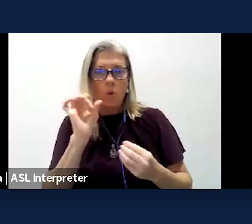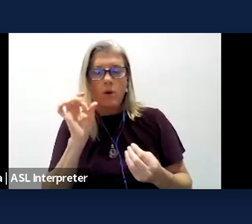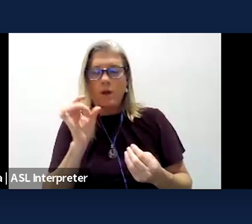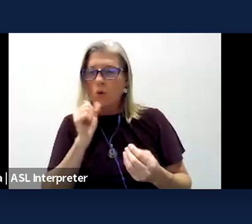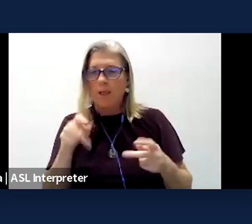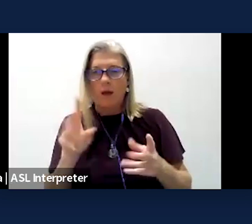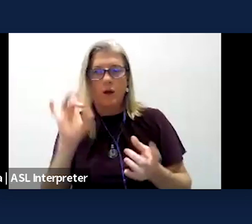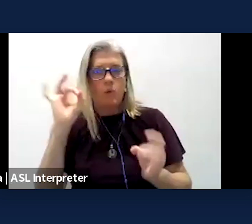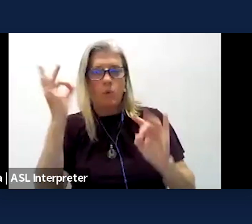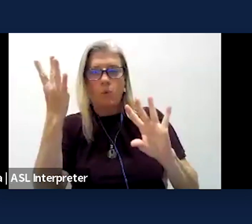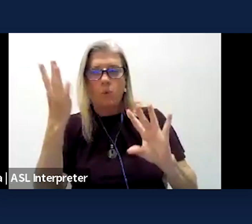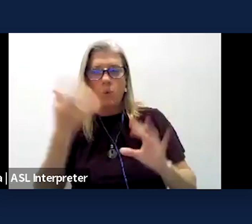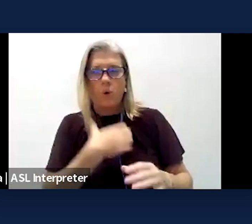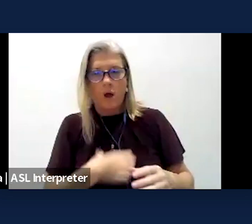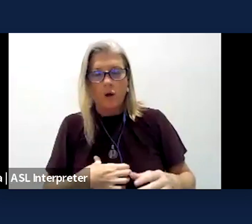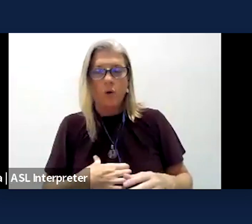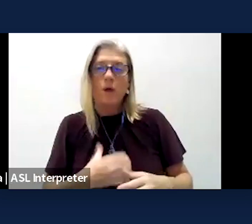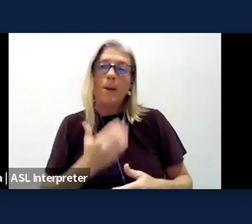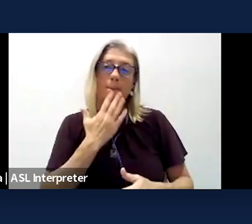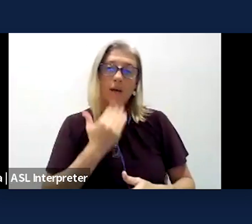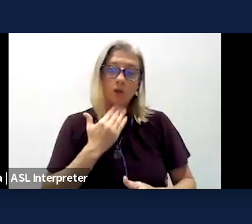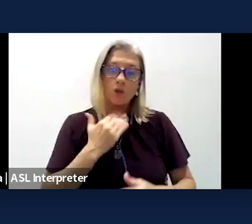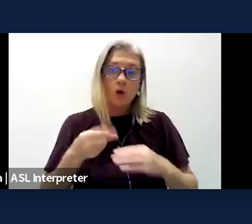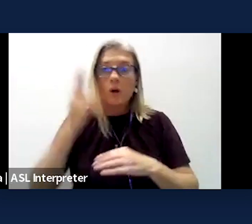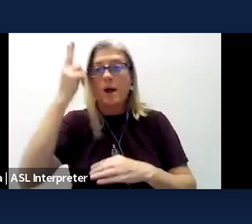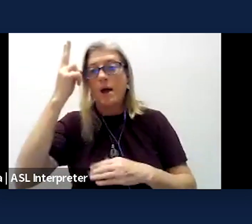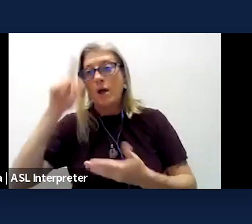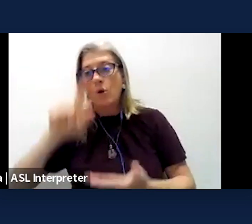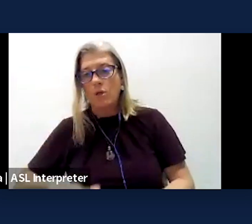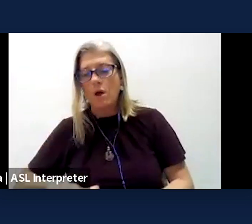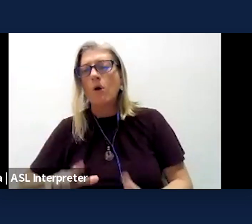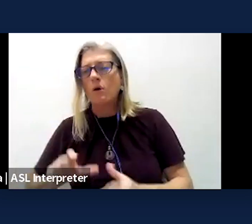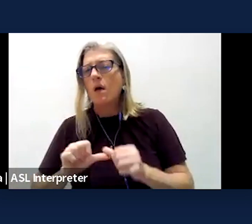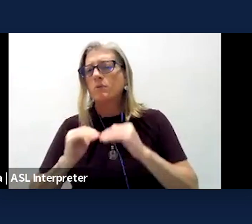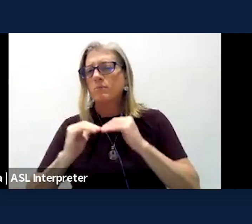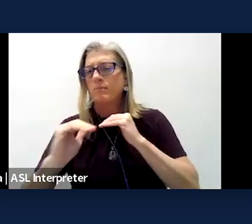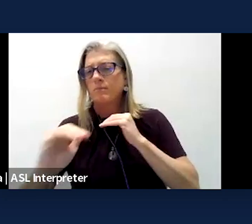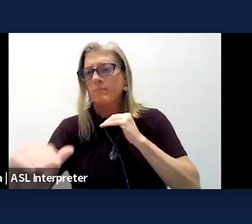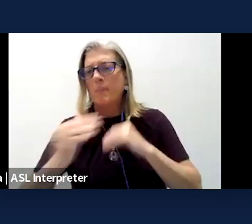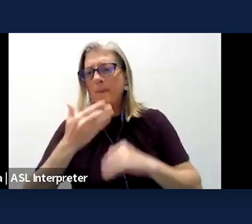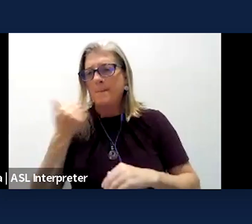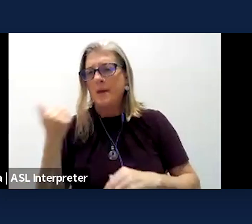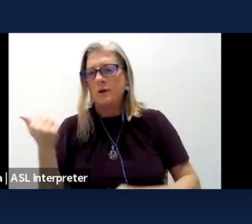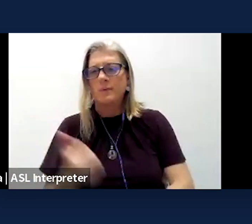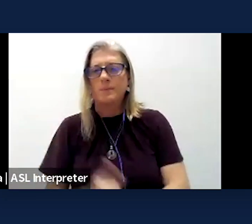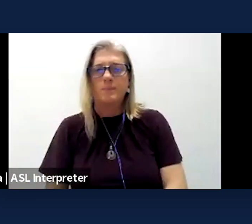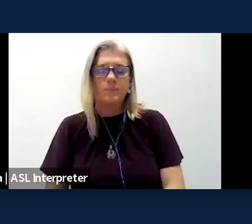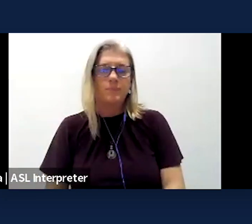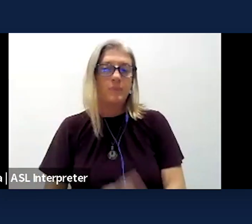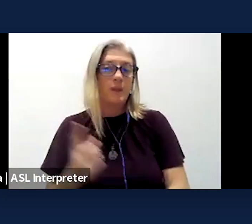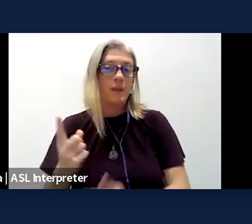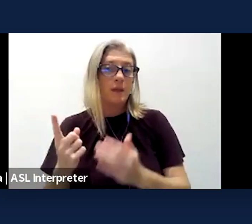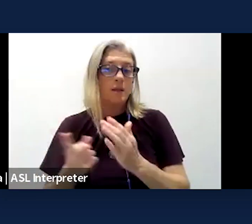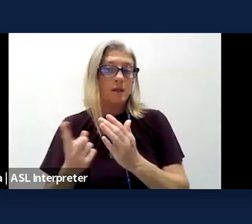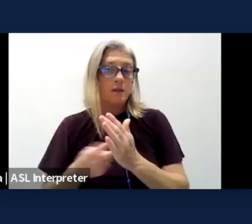sugar get too high or too low, seems to keep things on track better. There is something that I wanted to